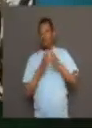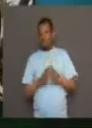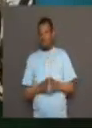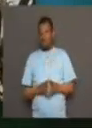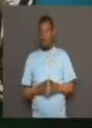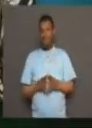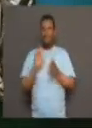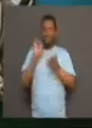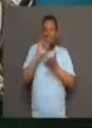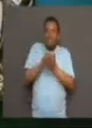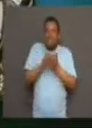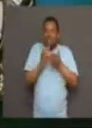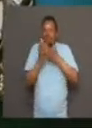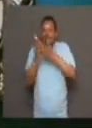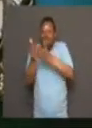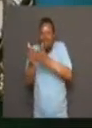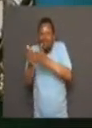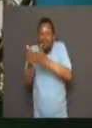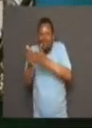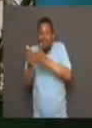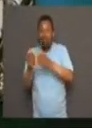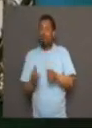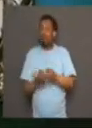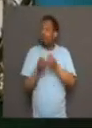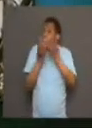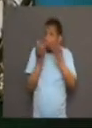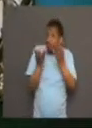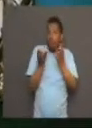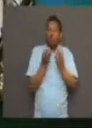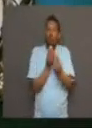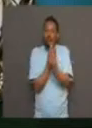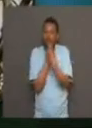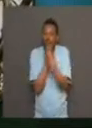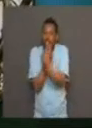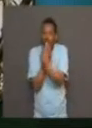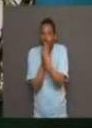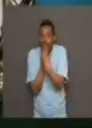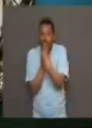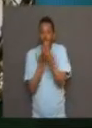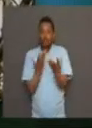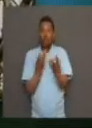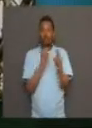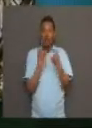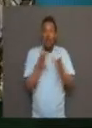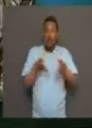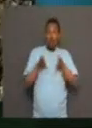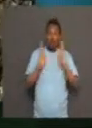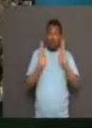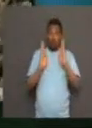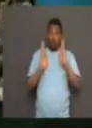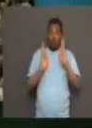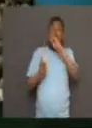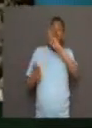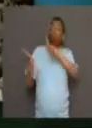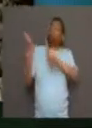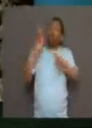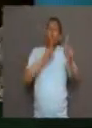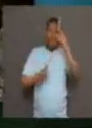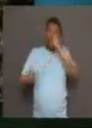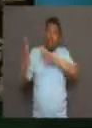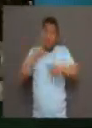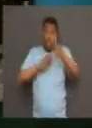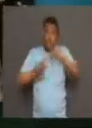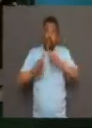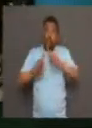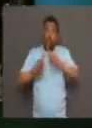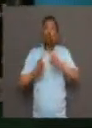This led to a surplus of food, which allowed the population